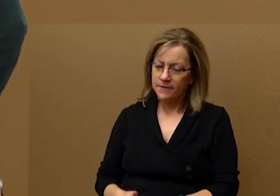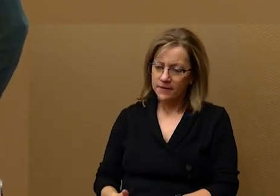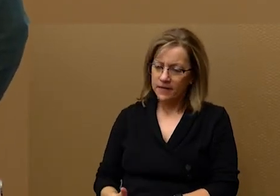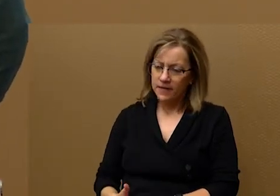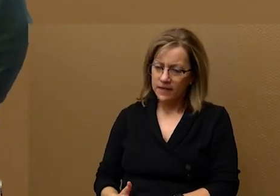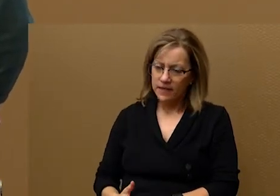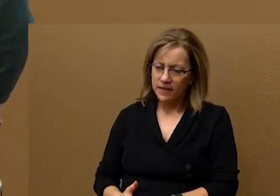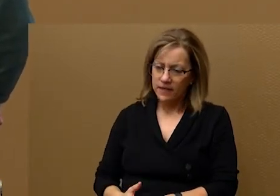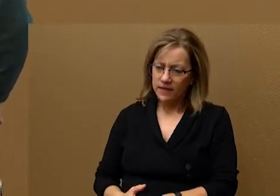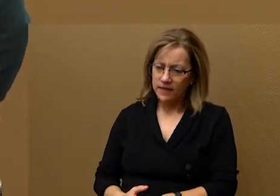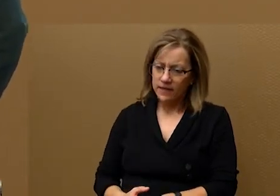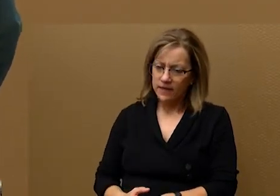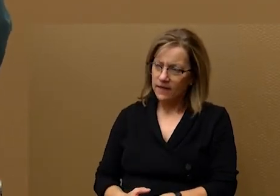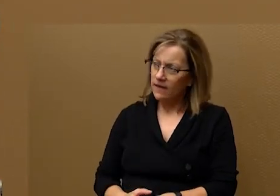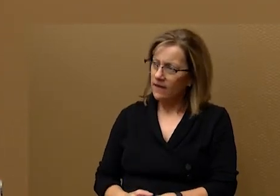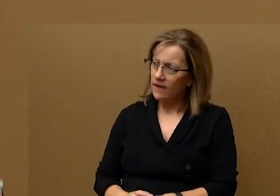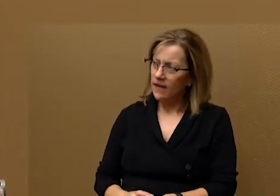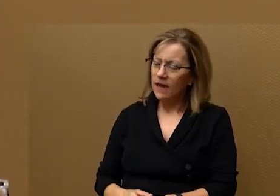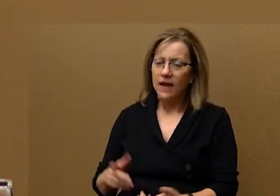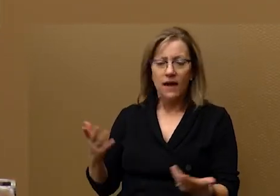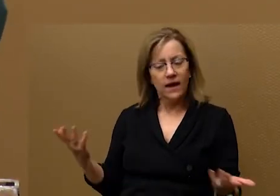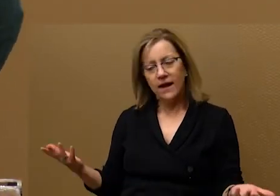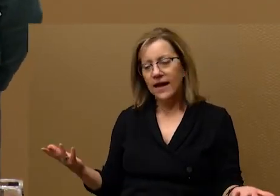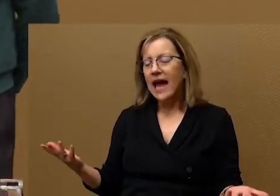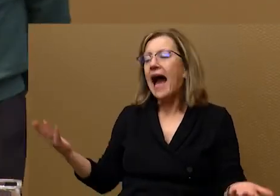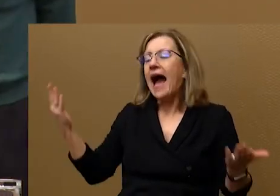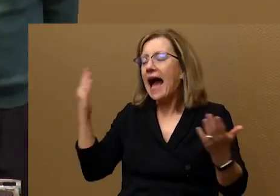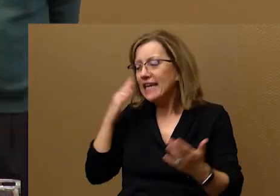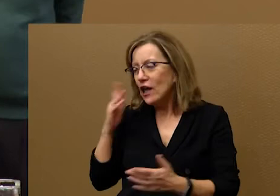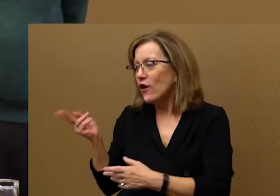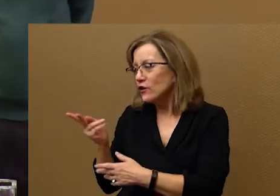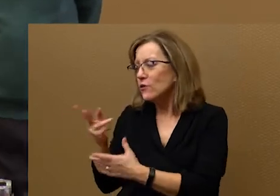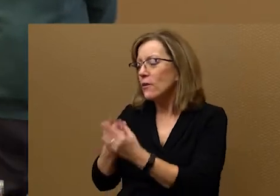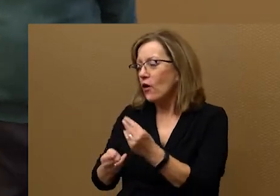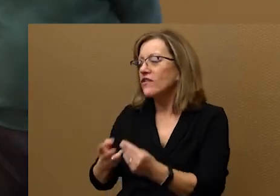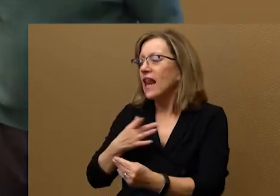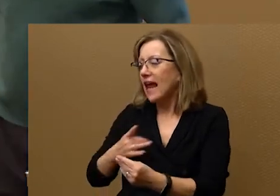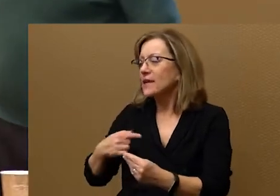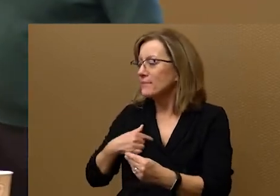I can tell you both like me so much. You both want to sit in the front seat.